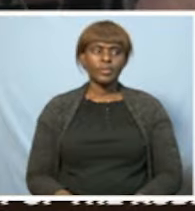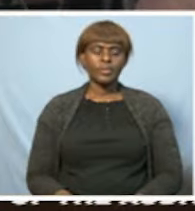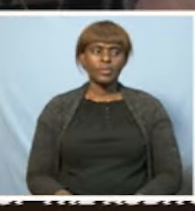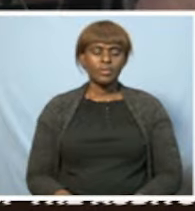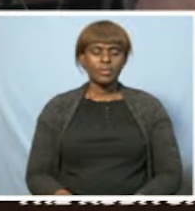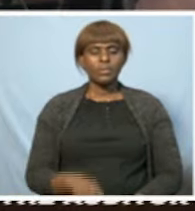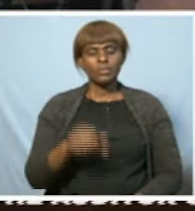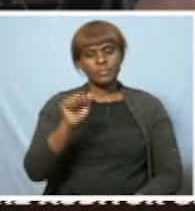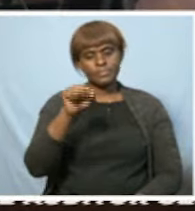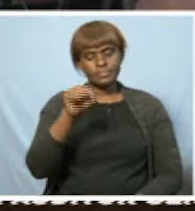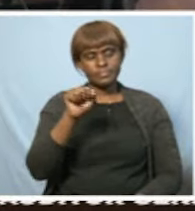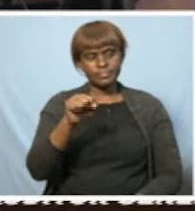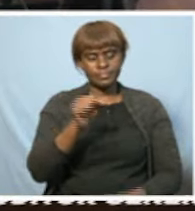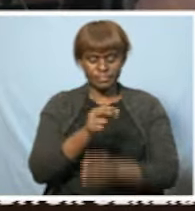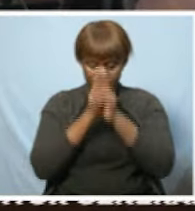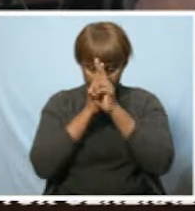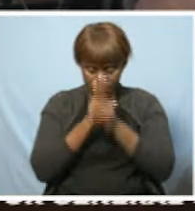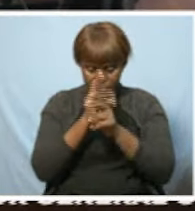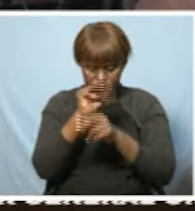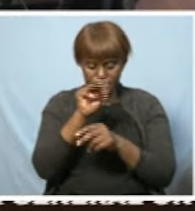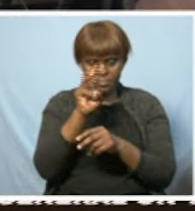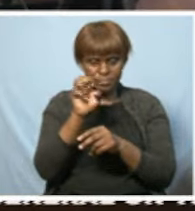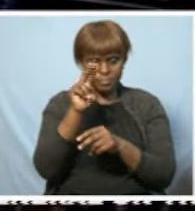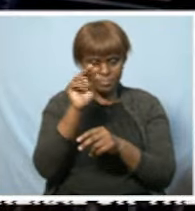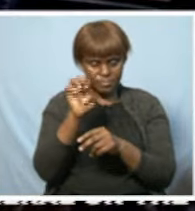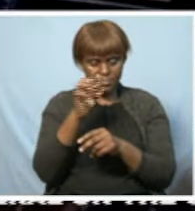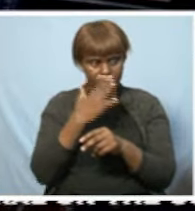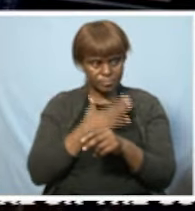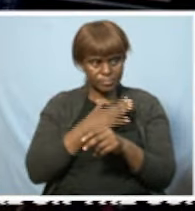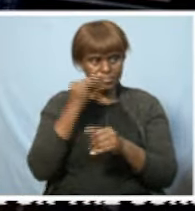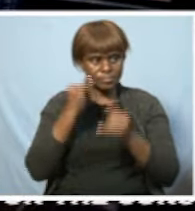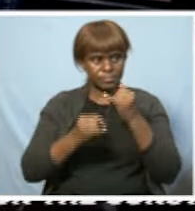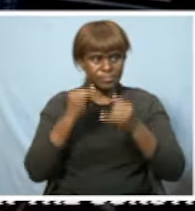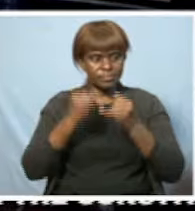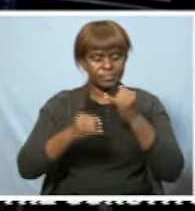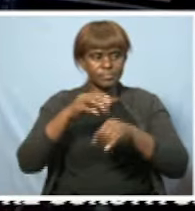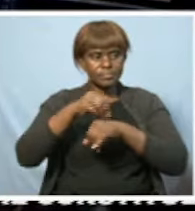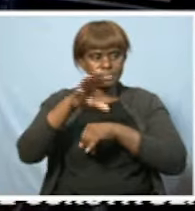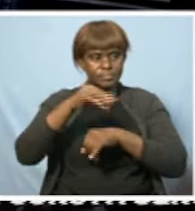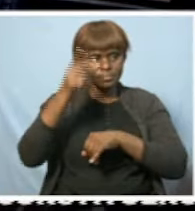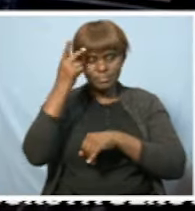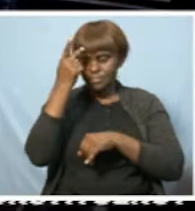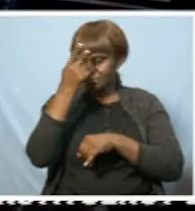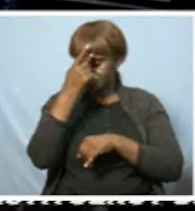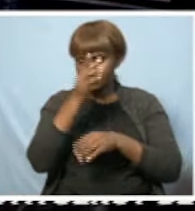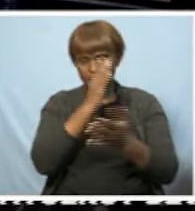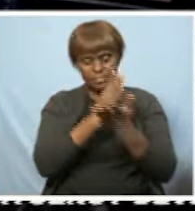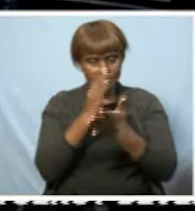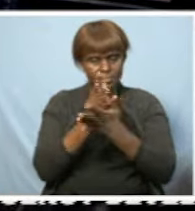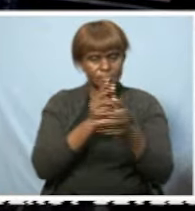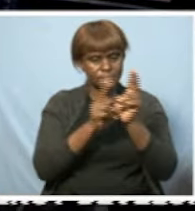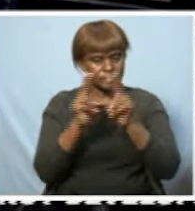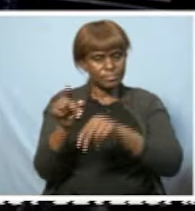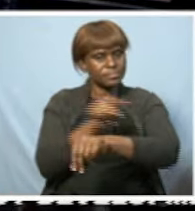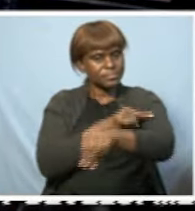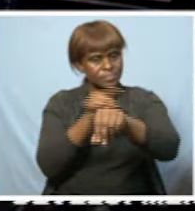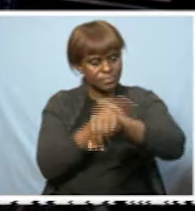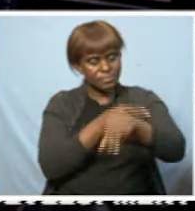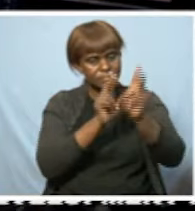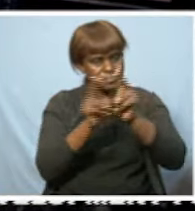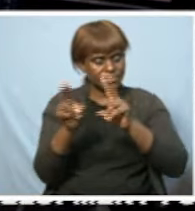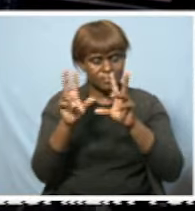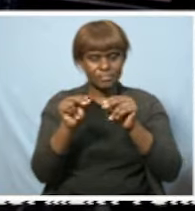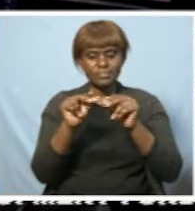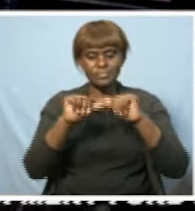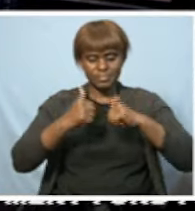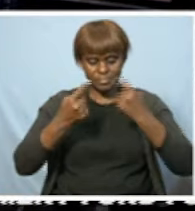Yes, Honorable Mwene. Chair, I think this is my last advice to, please, PETAUKE, stop answering long answers. You are prompting